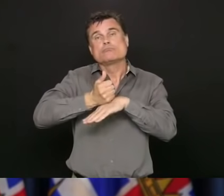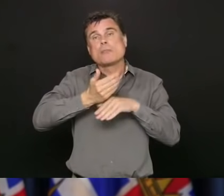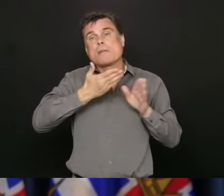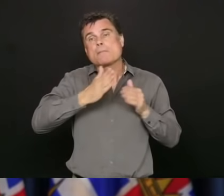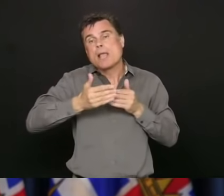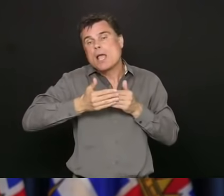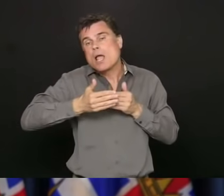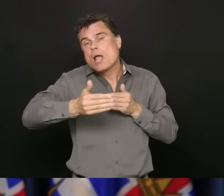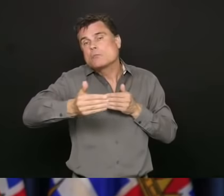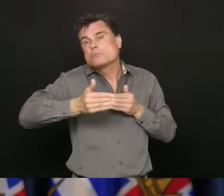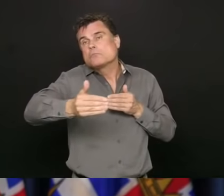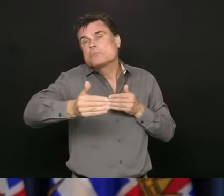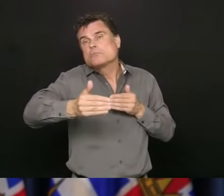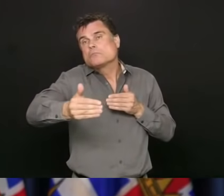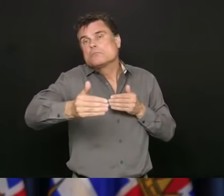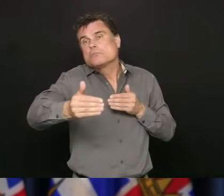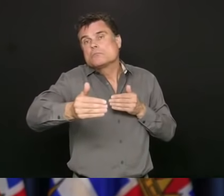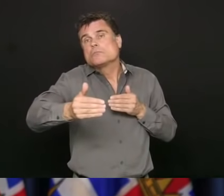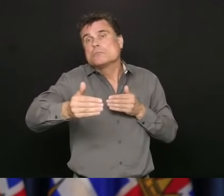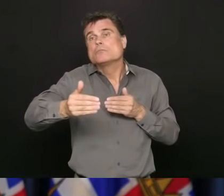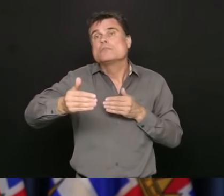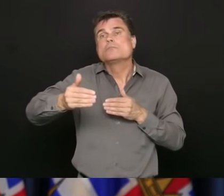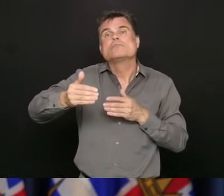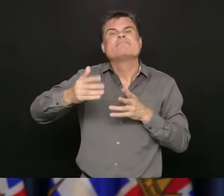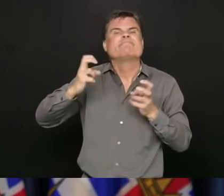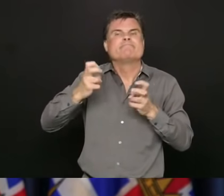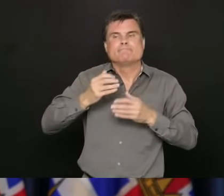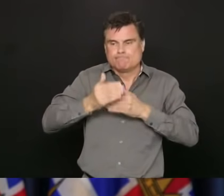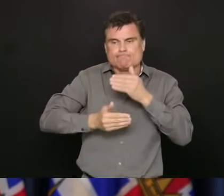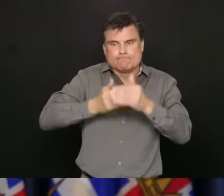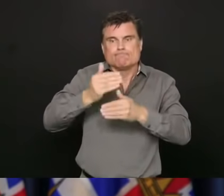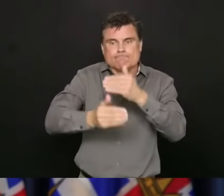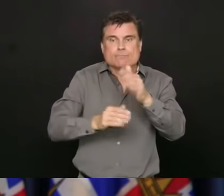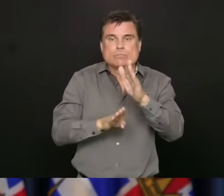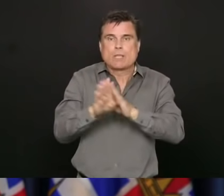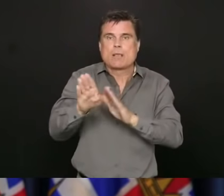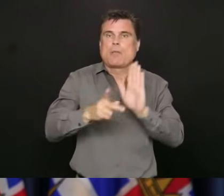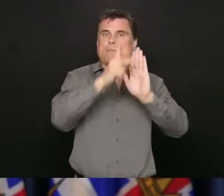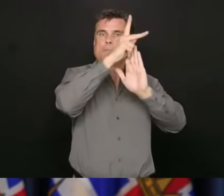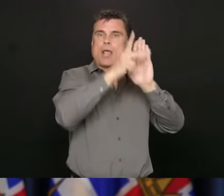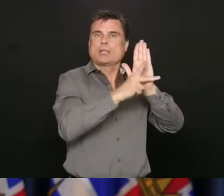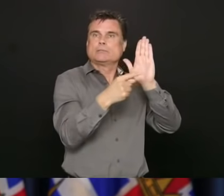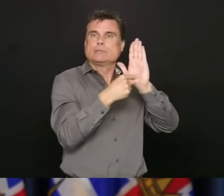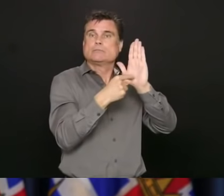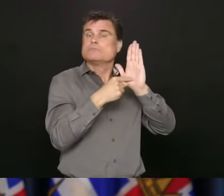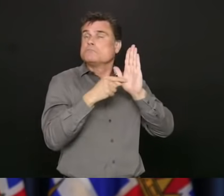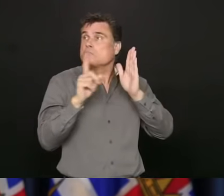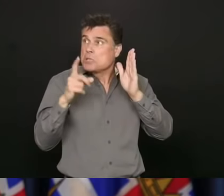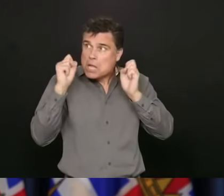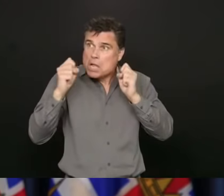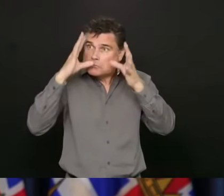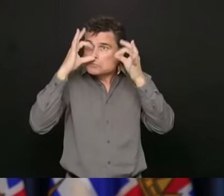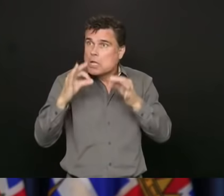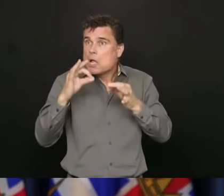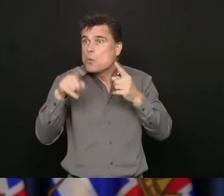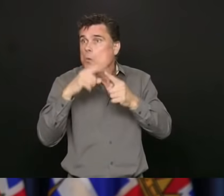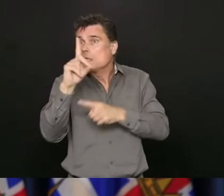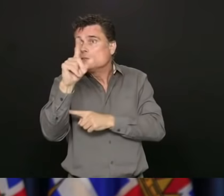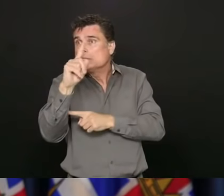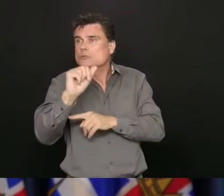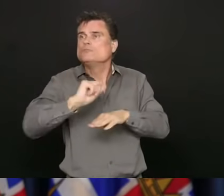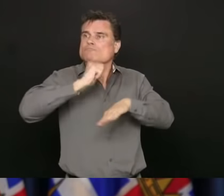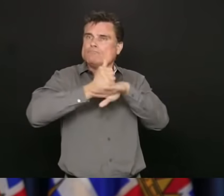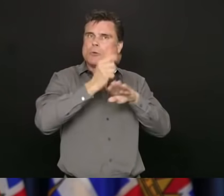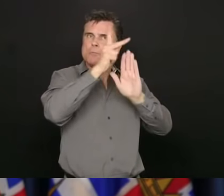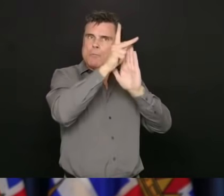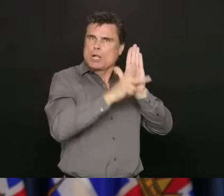issue? Well, it is an urgent issue, Ian, and I apologize. Since we don't interact personally, I haven't been able to tell you how awesome I think the Picard series